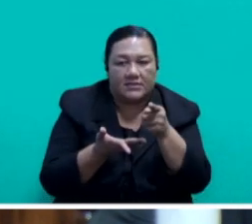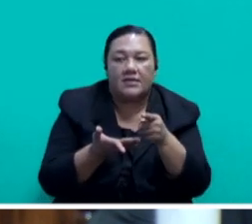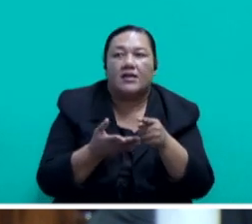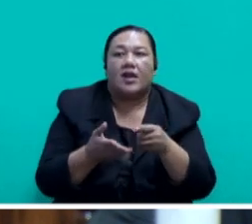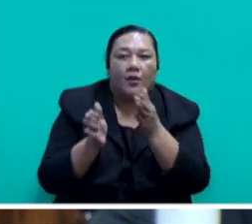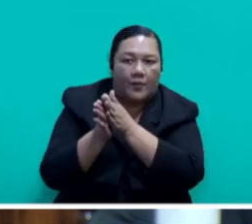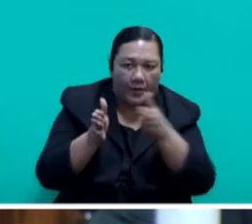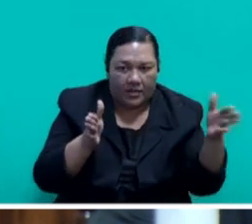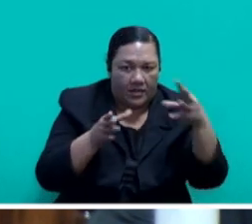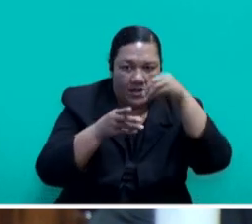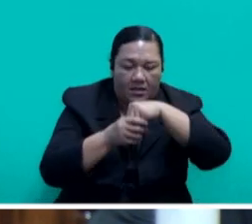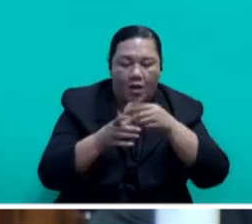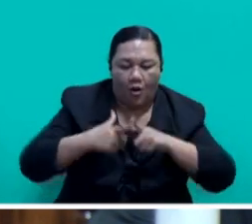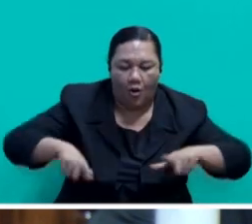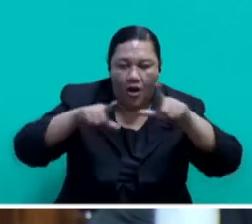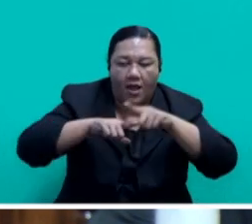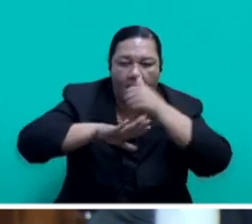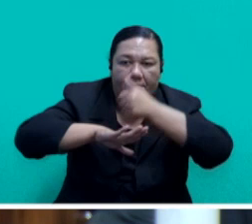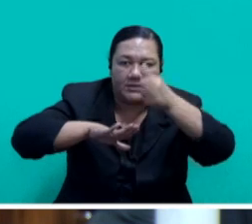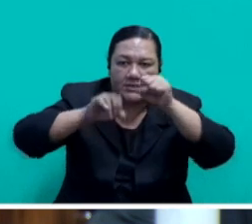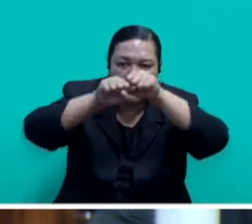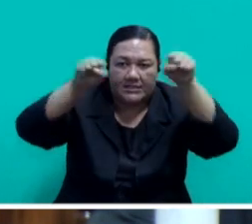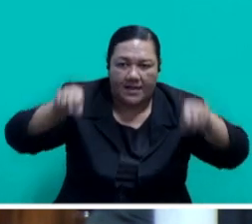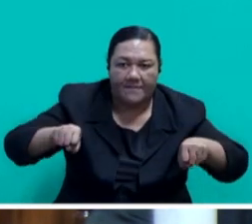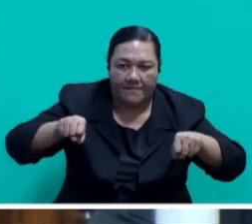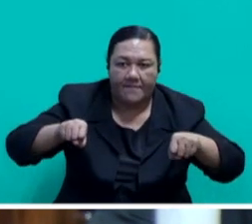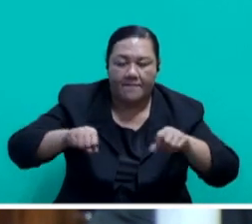within our local government systems.